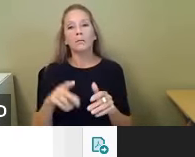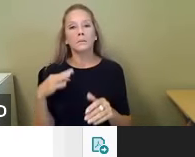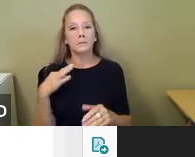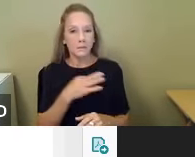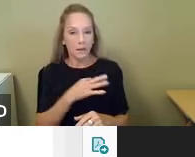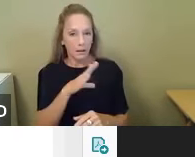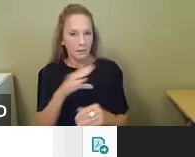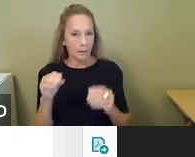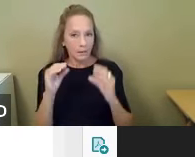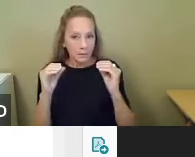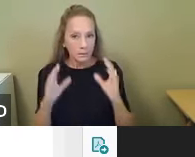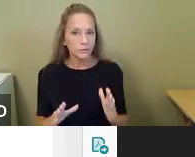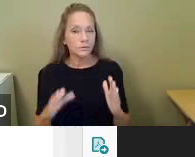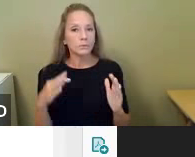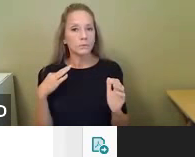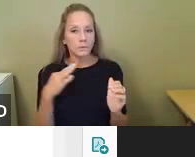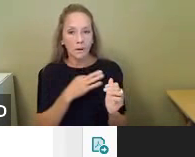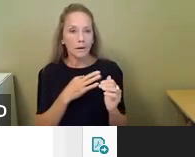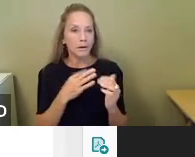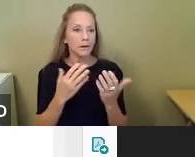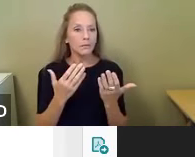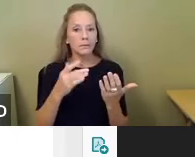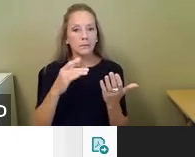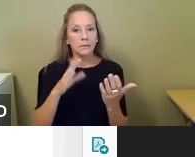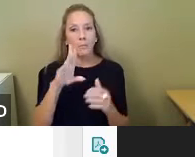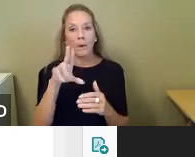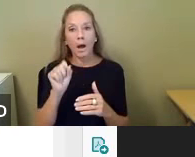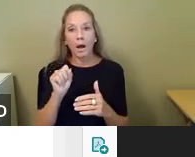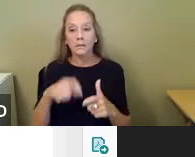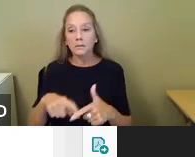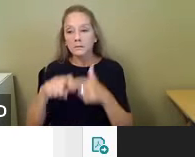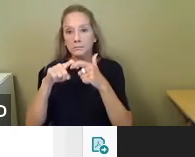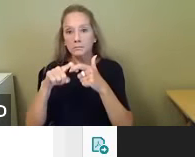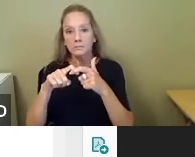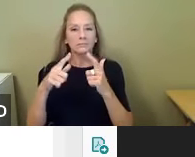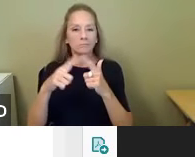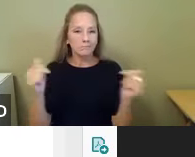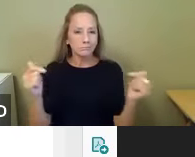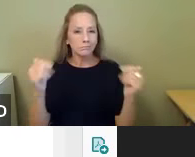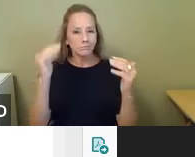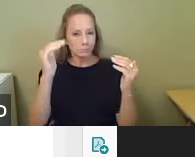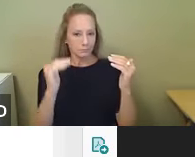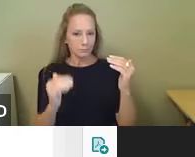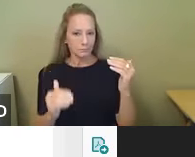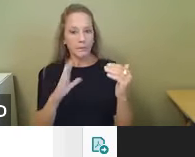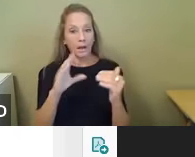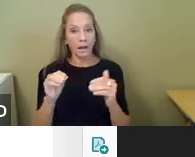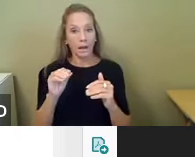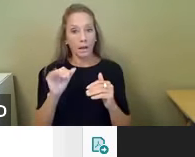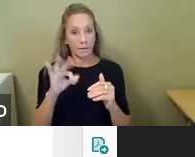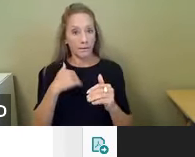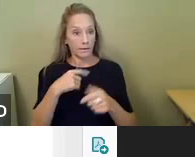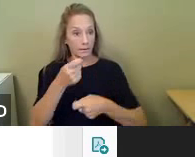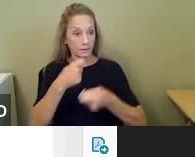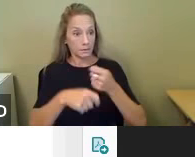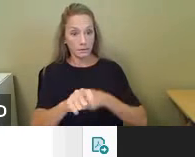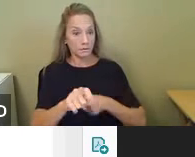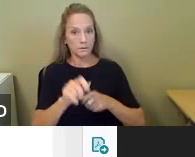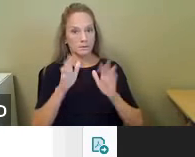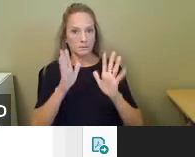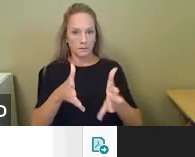attendance, bus service interruption, etc. And substitute availability remains in the